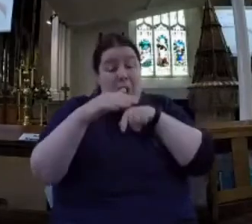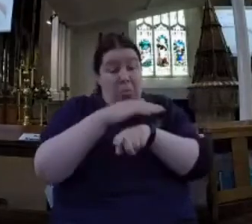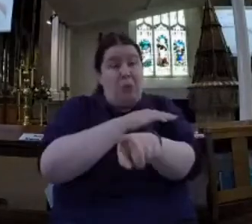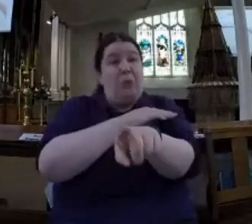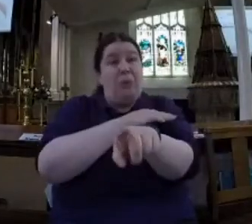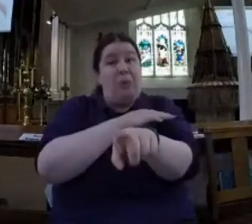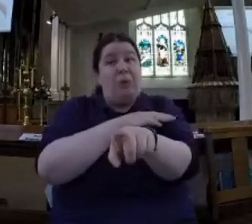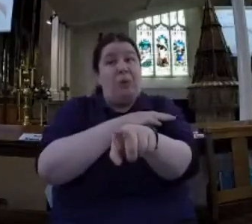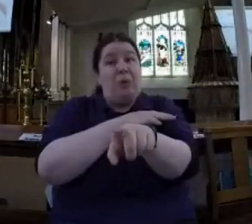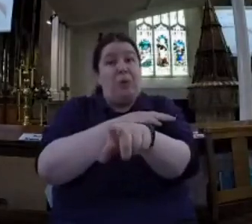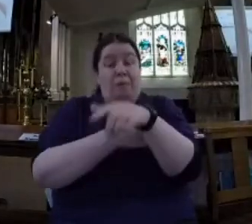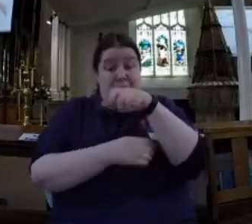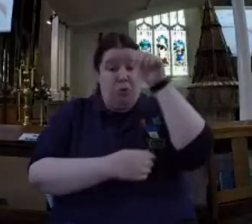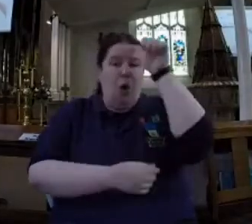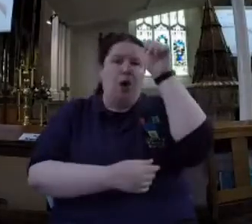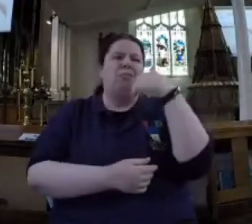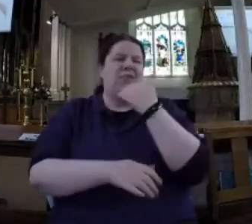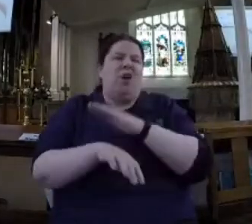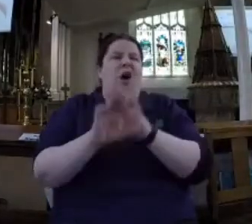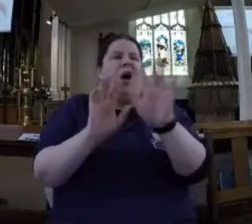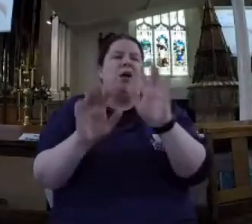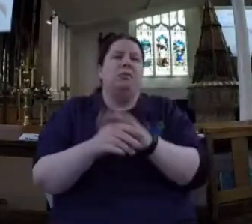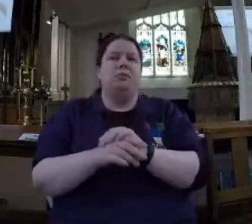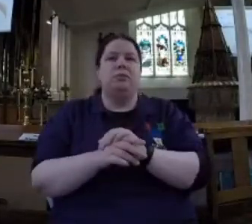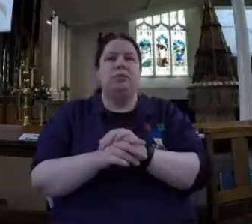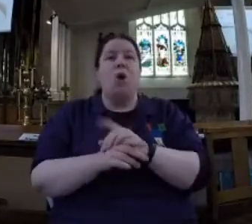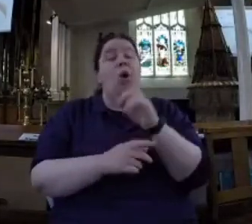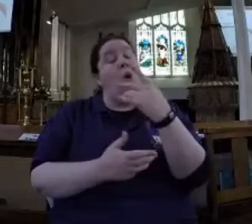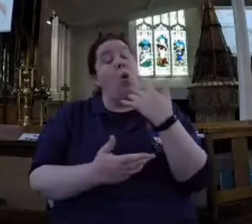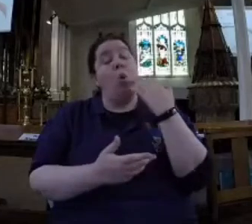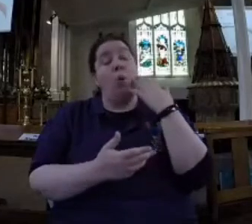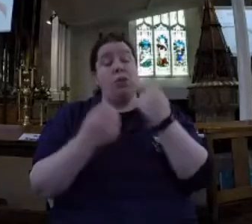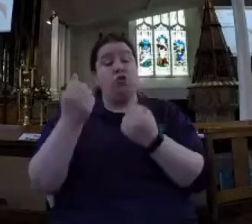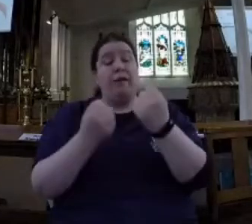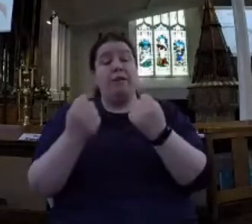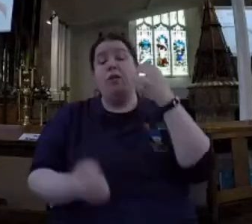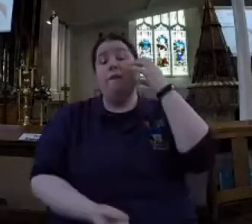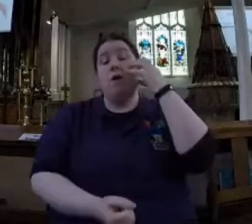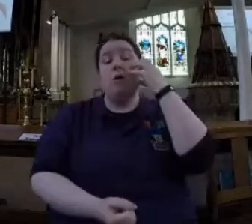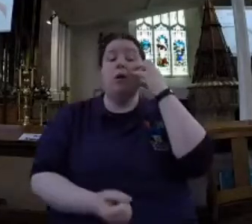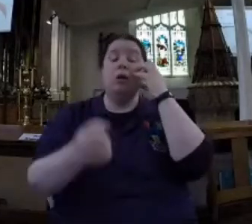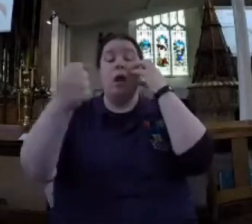They know they've got time to get through. Or how often do you see people on their phone talking while they're driving?